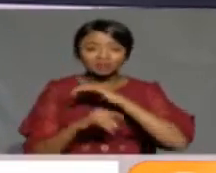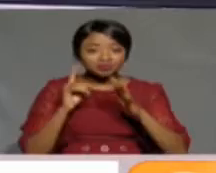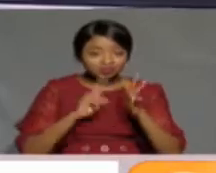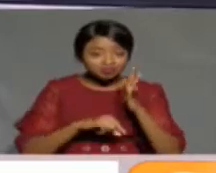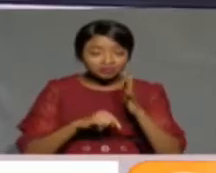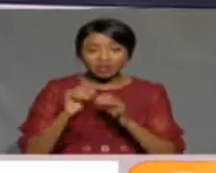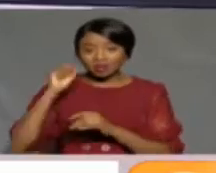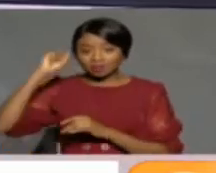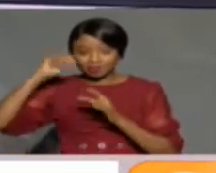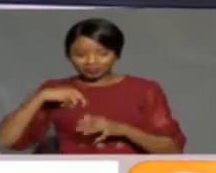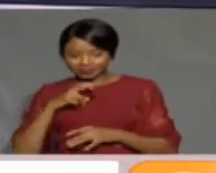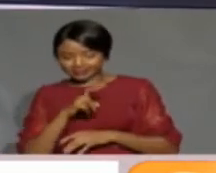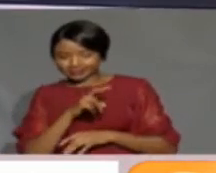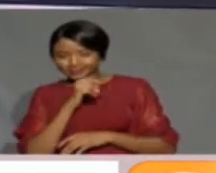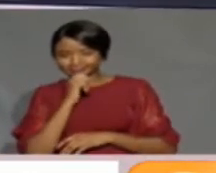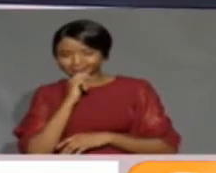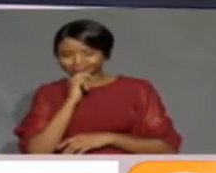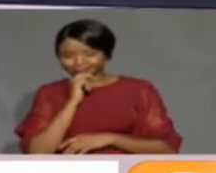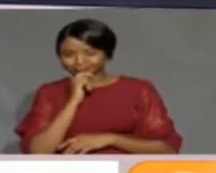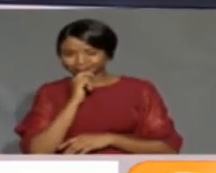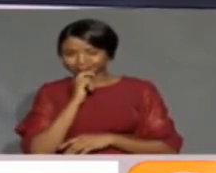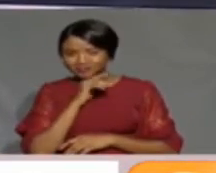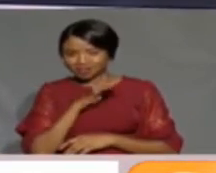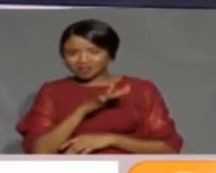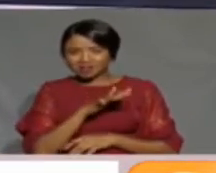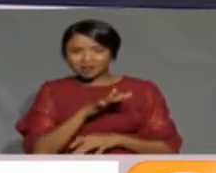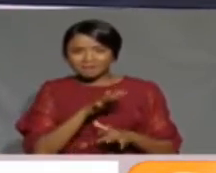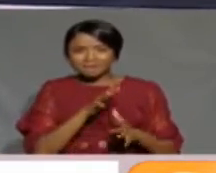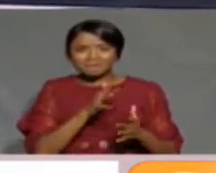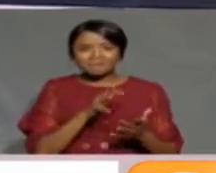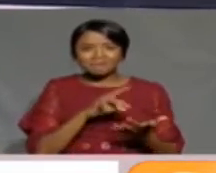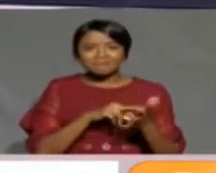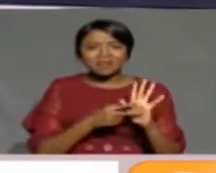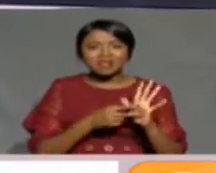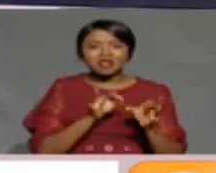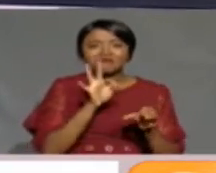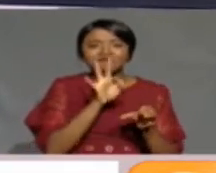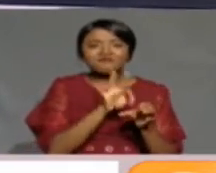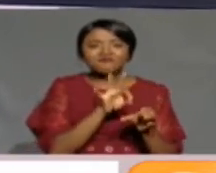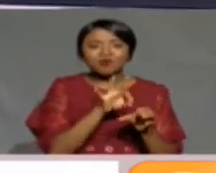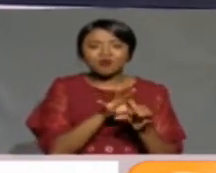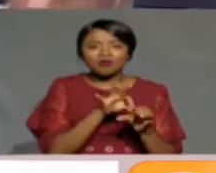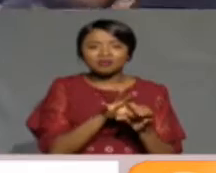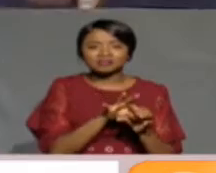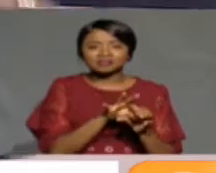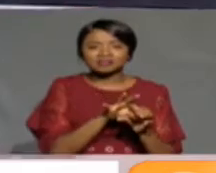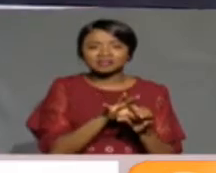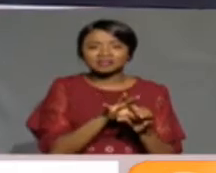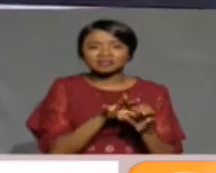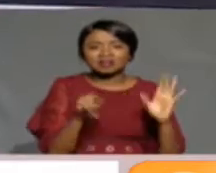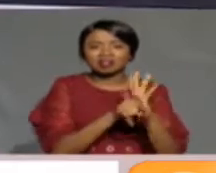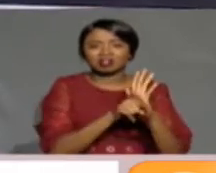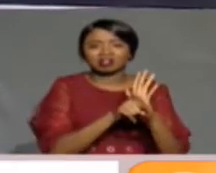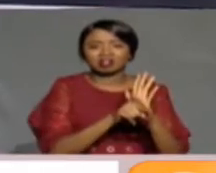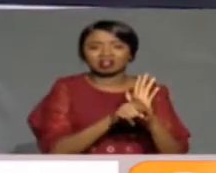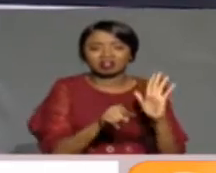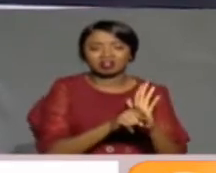look at, is the destabilizing of the vote pattern of, yeah. Of all this. Absolutely. The final one